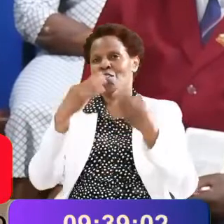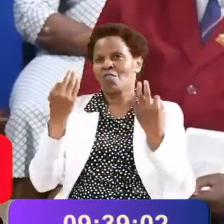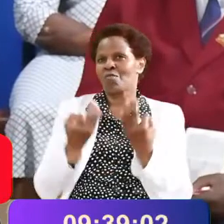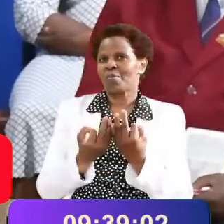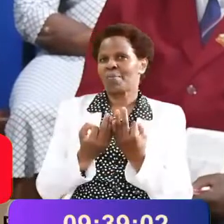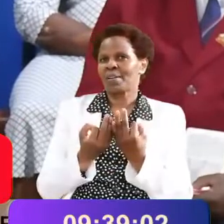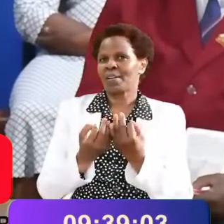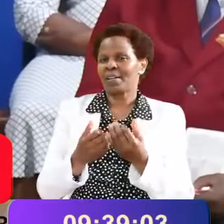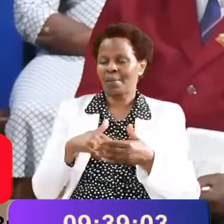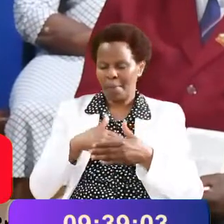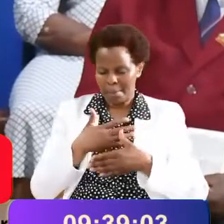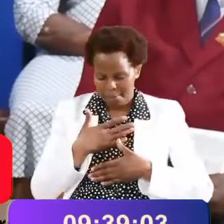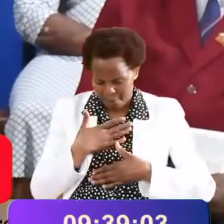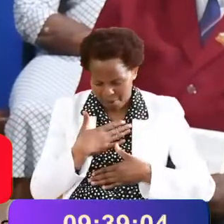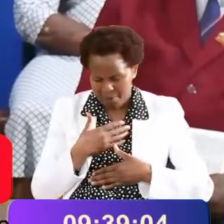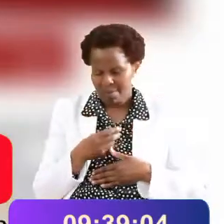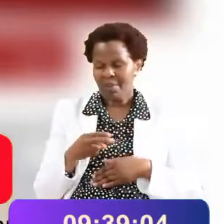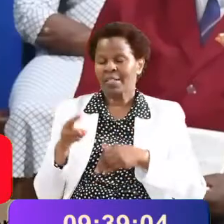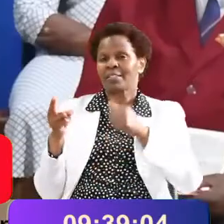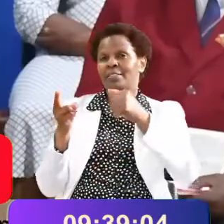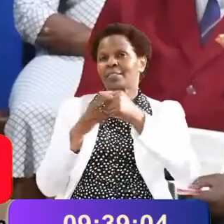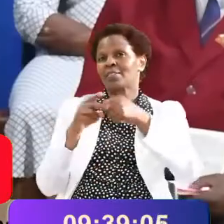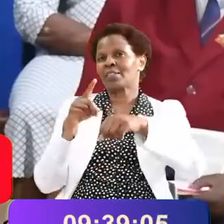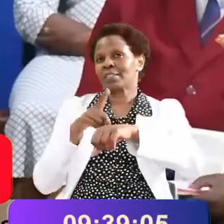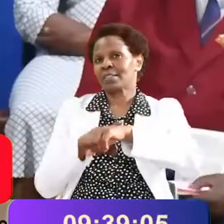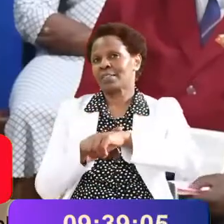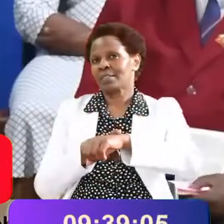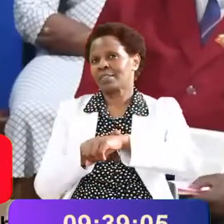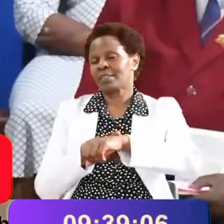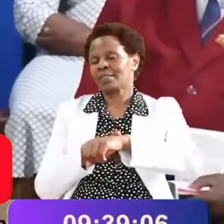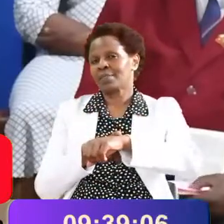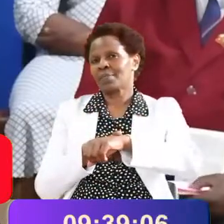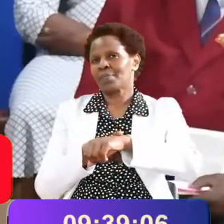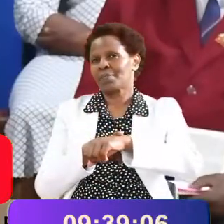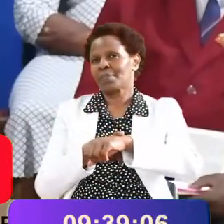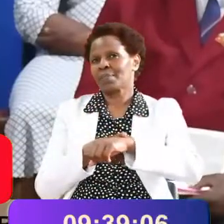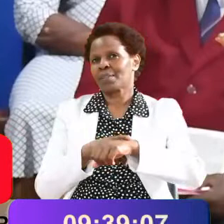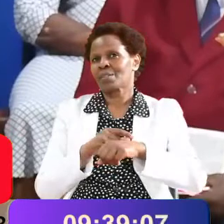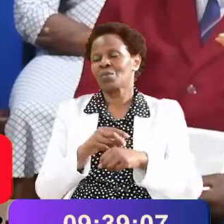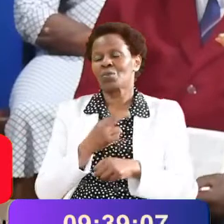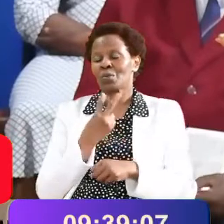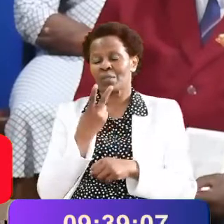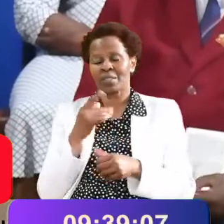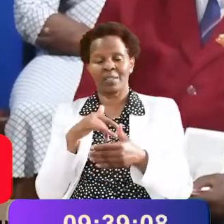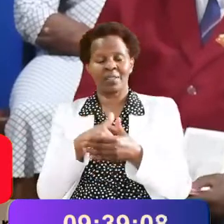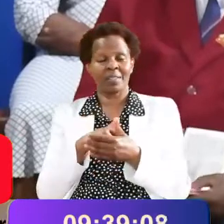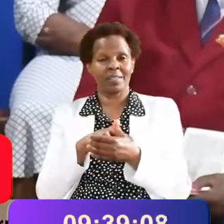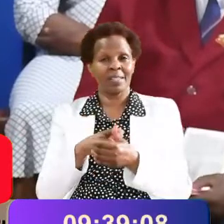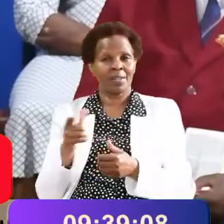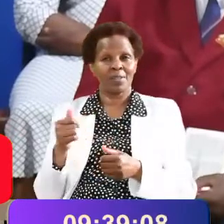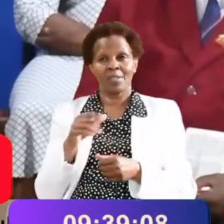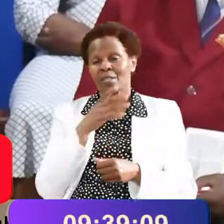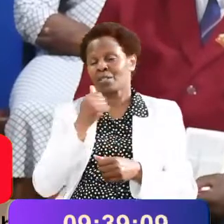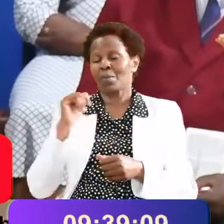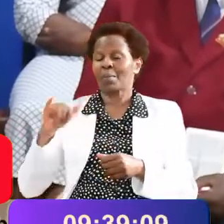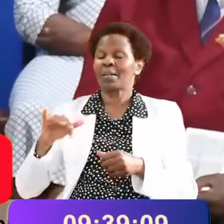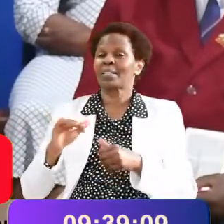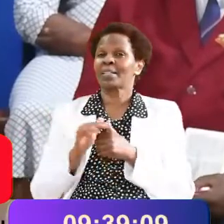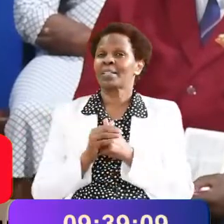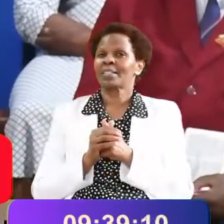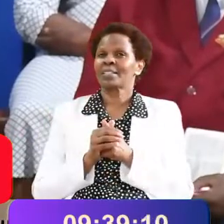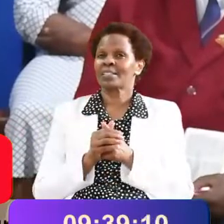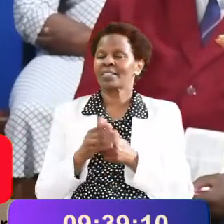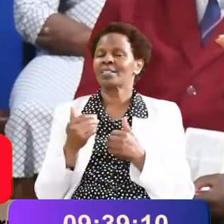ground 7 times until he came near to his brother. You can see Jacob, although he has encountered